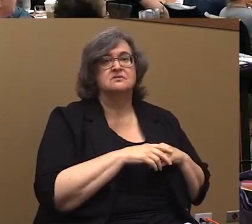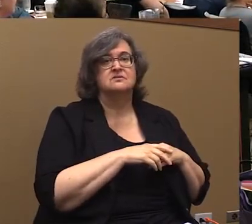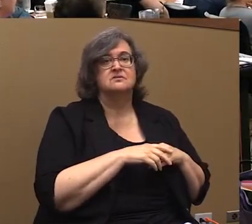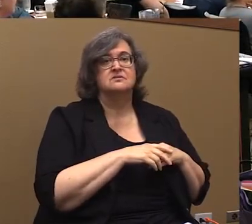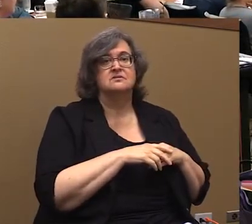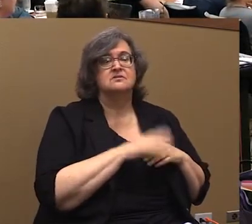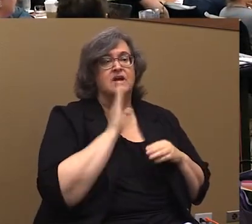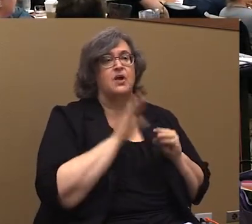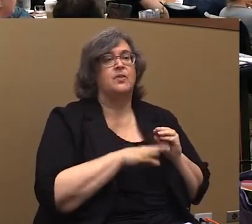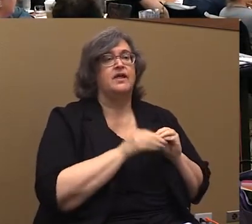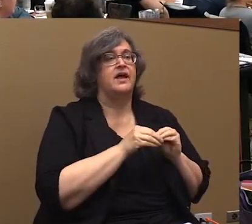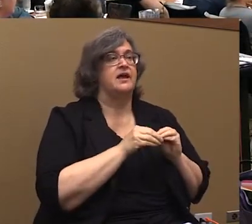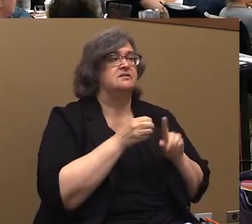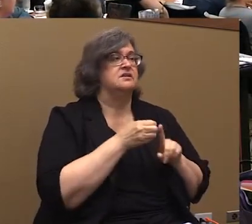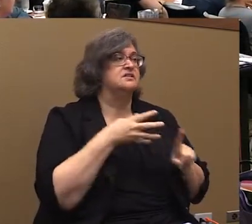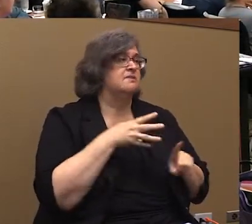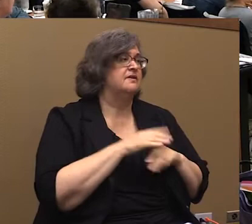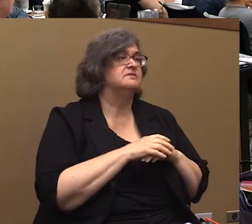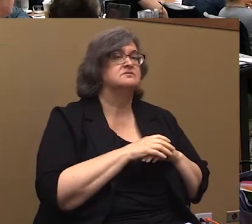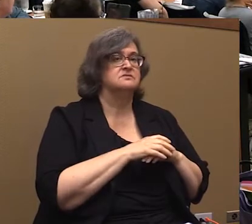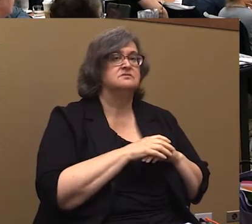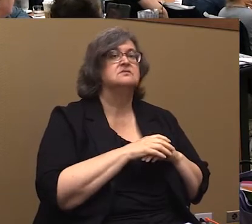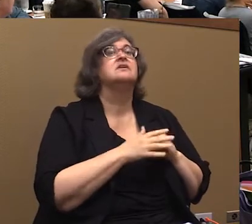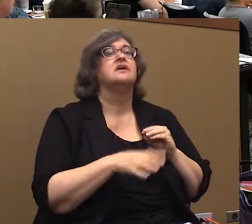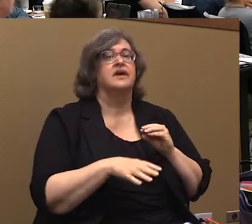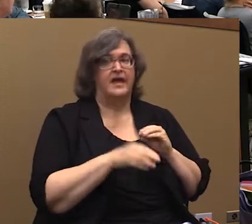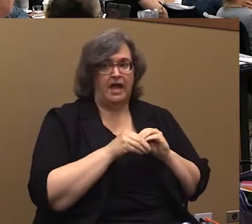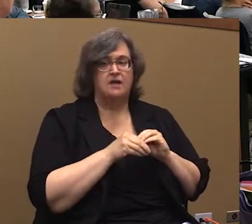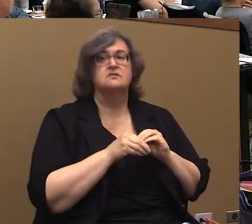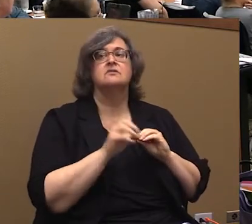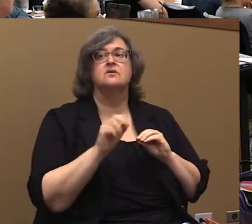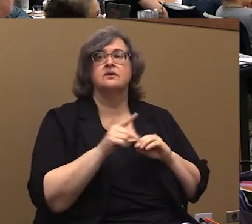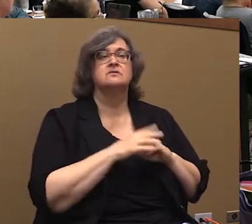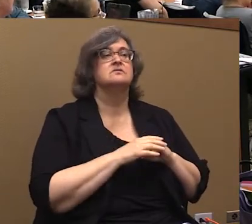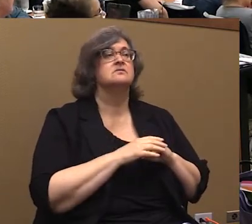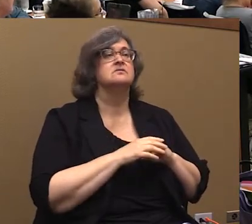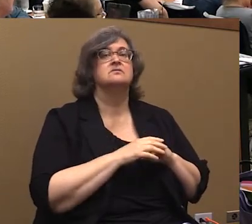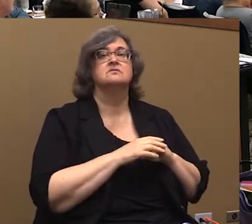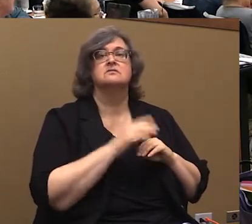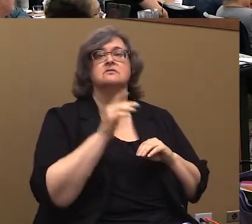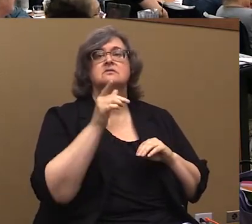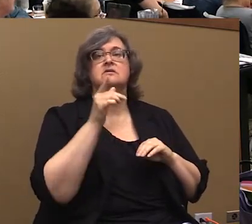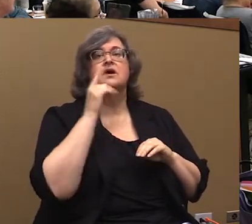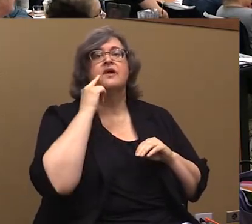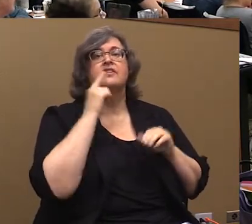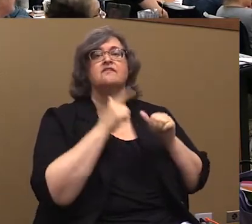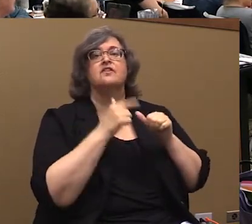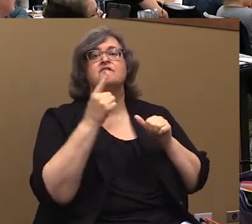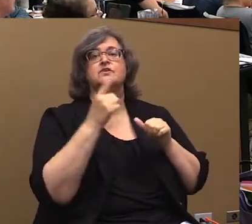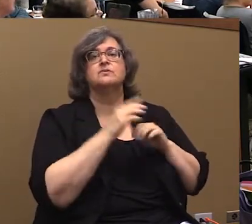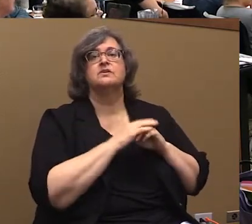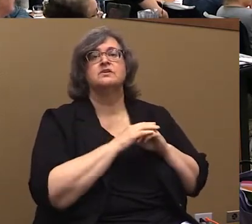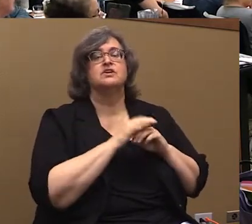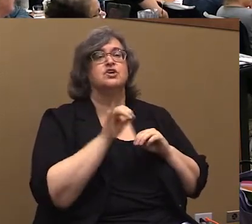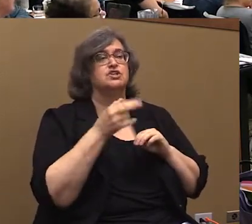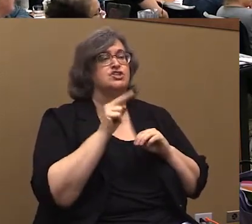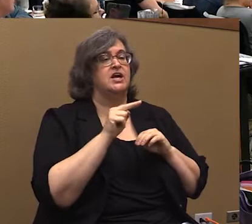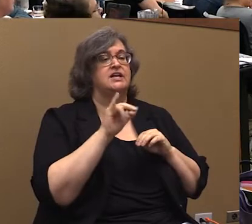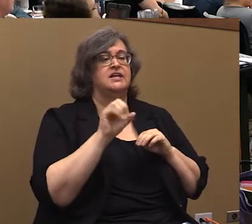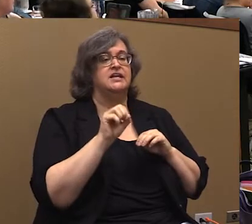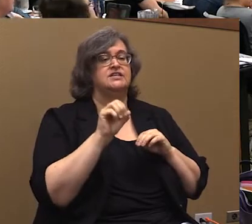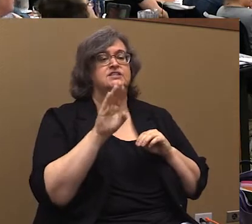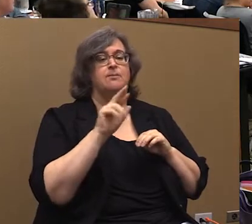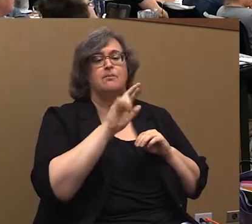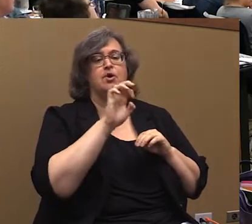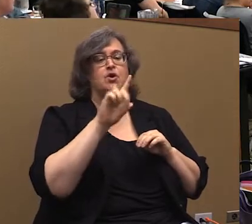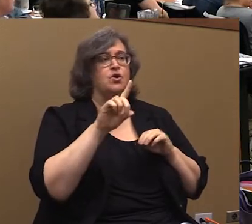John, he's not fun. Like, so I would always add and explain. Add